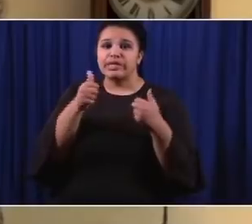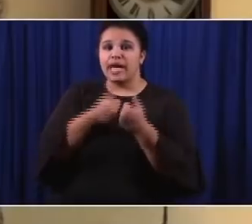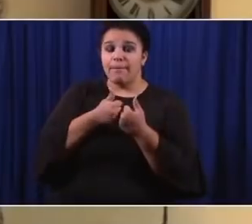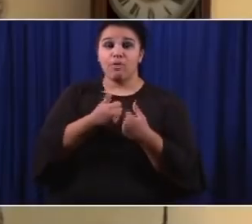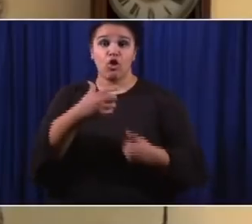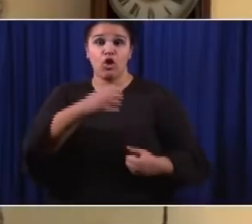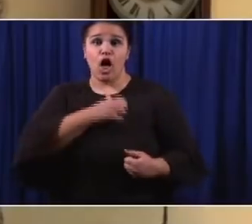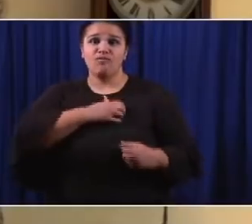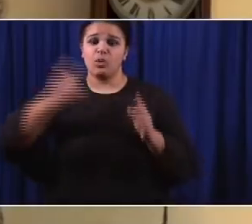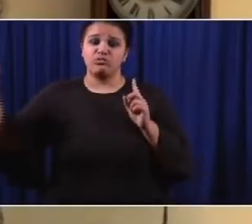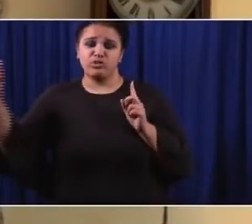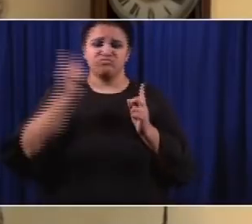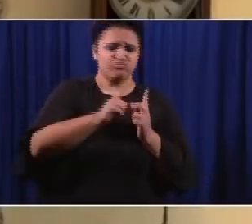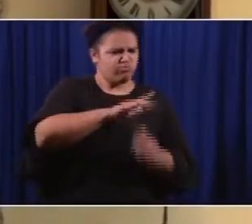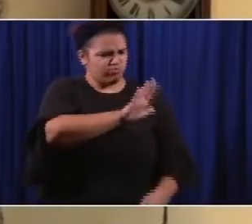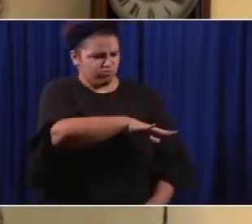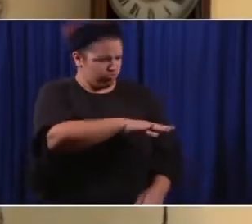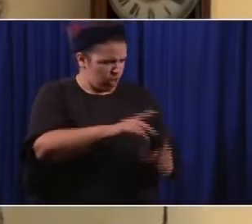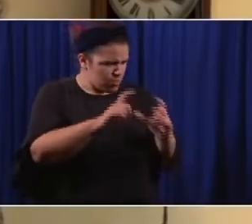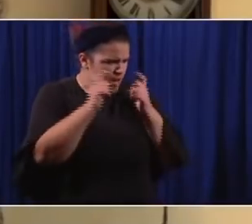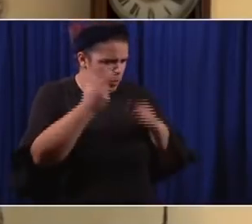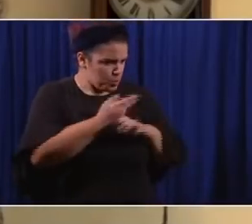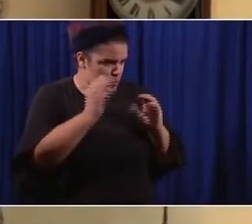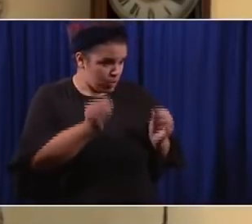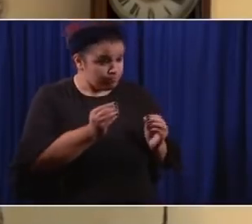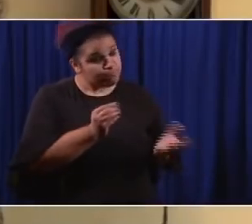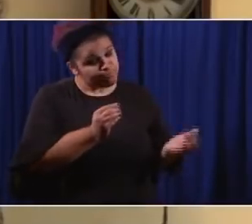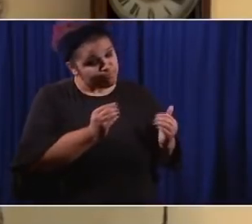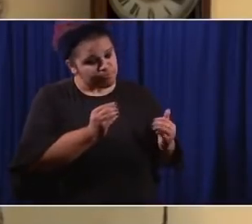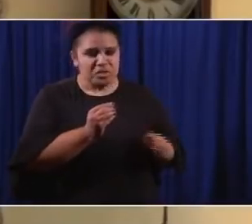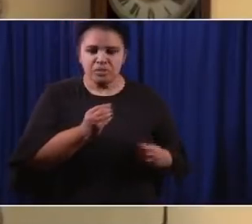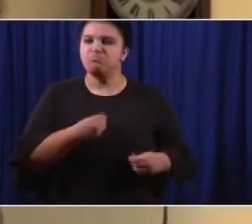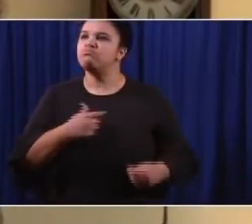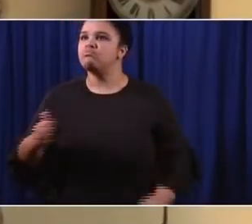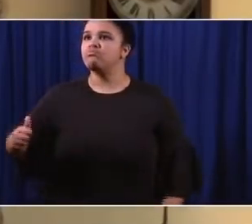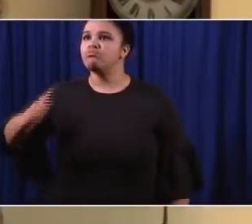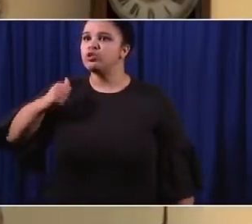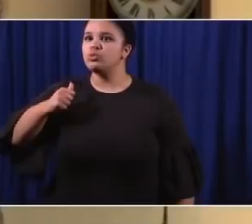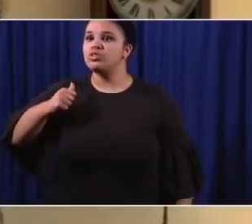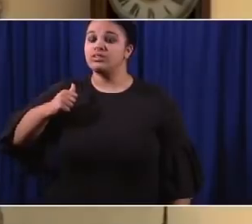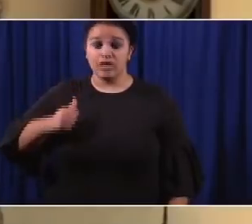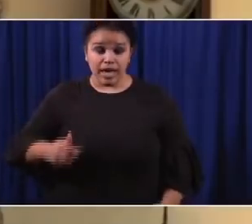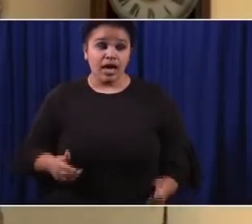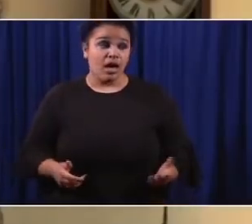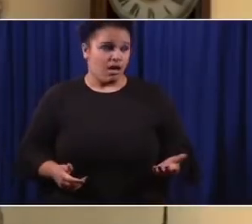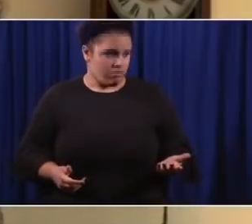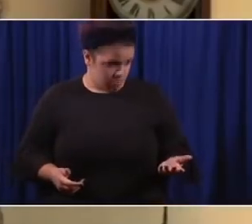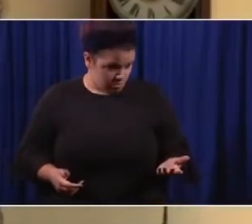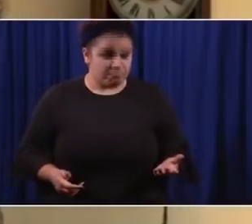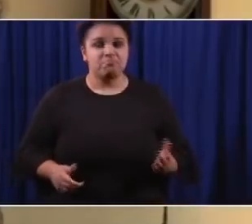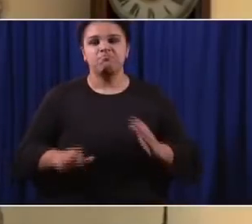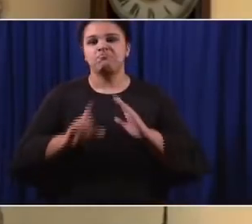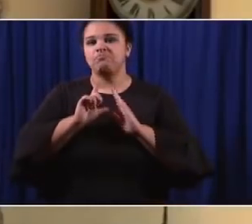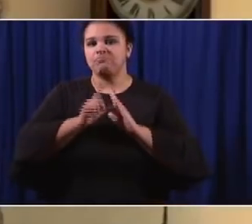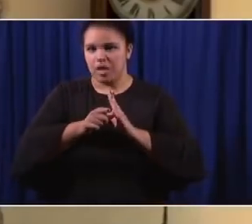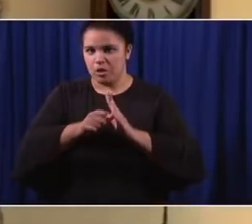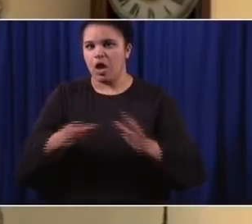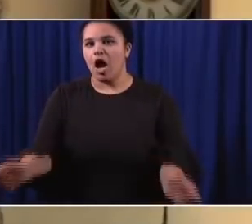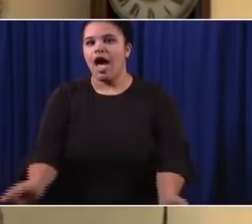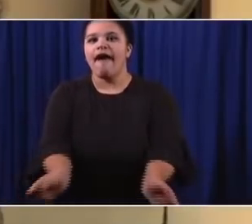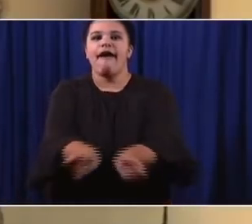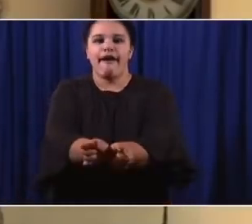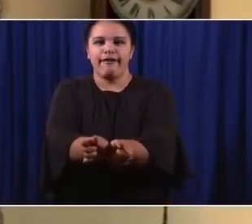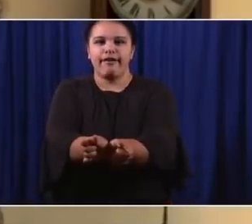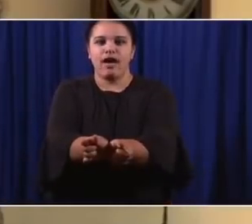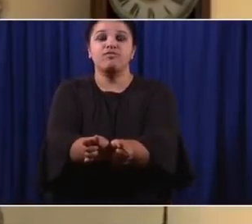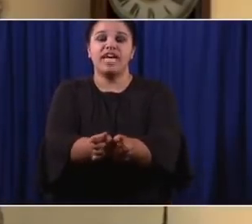wearing a mask. She refused to leave, was later handcuffed, and was ordered to leave the